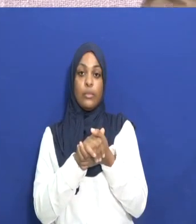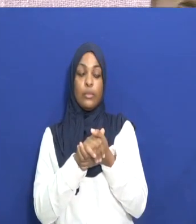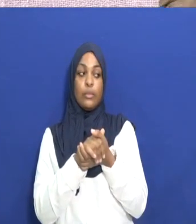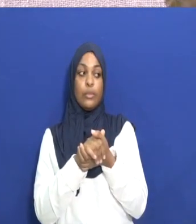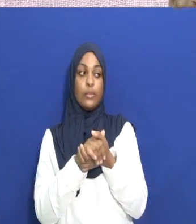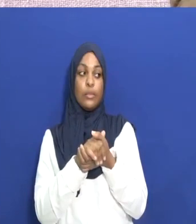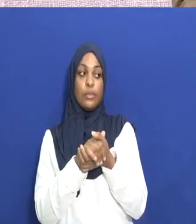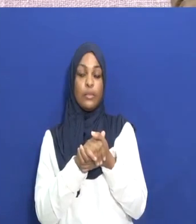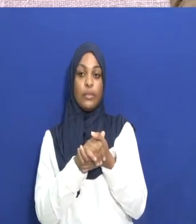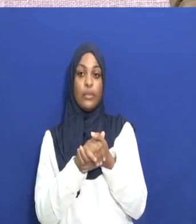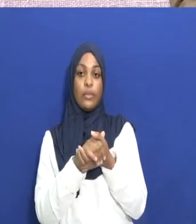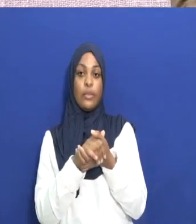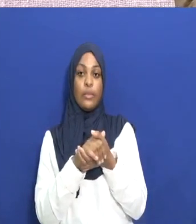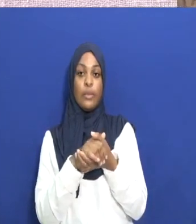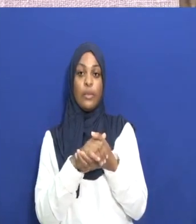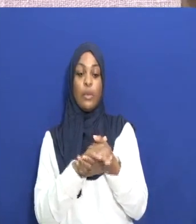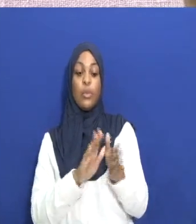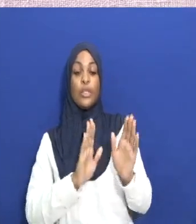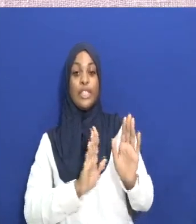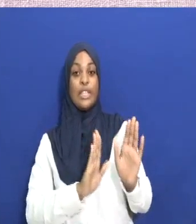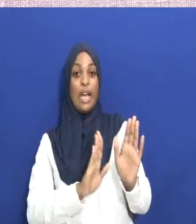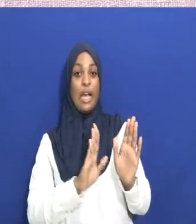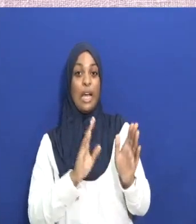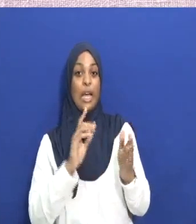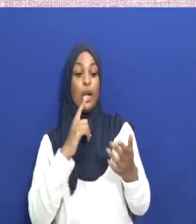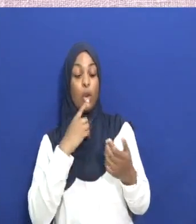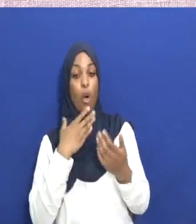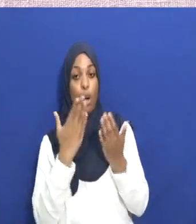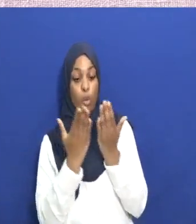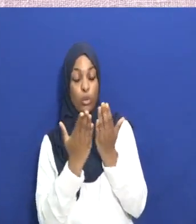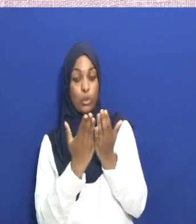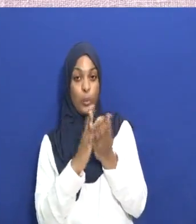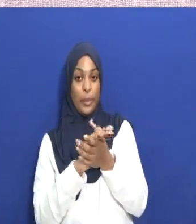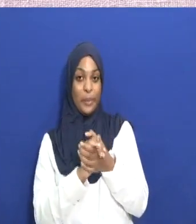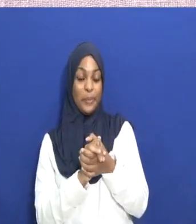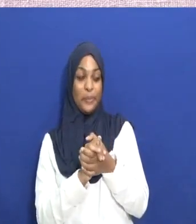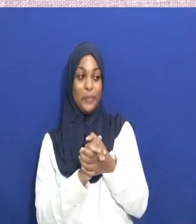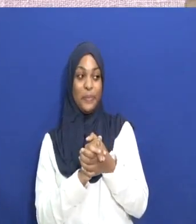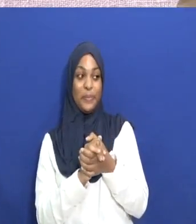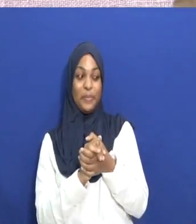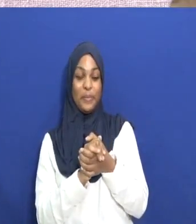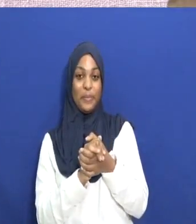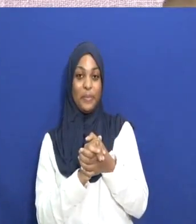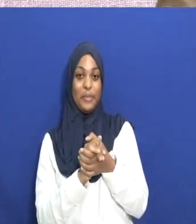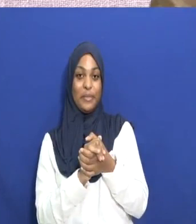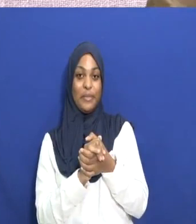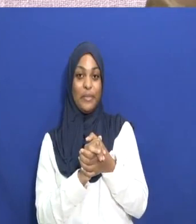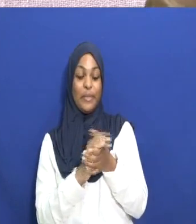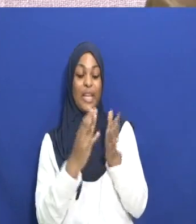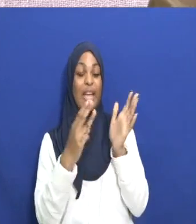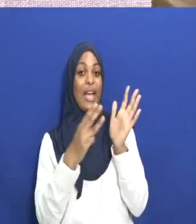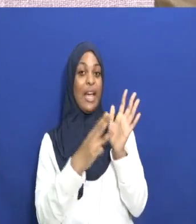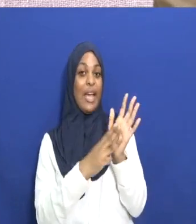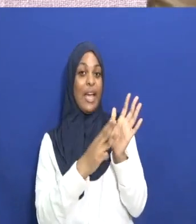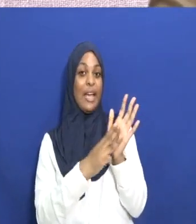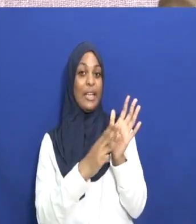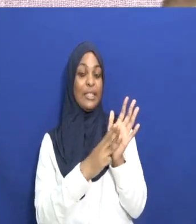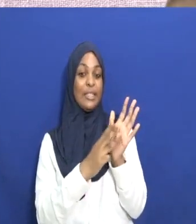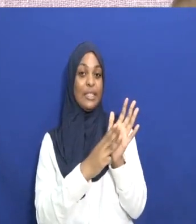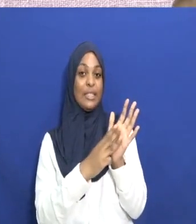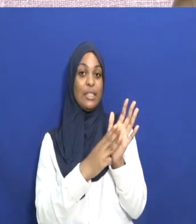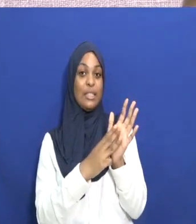It is read as good 8 exponent 2 or 8